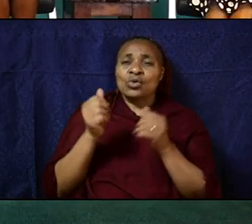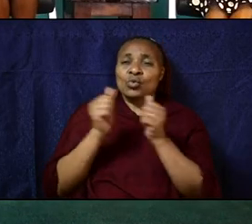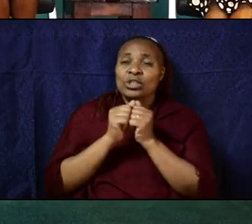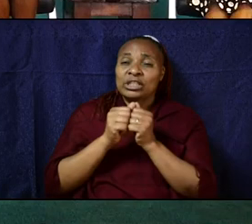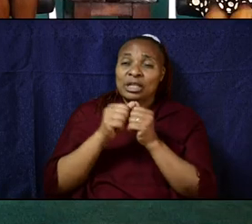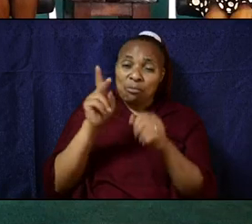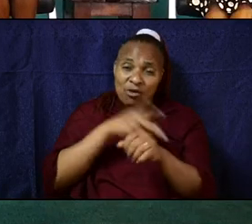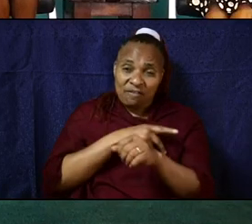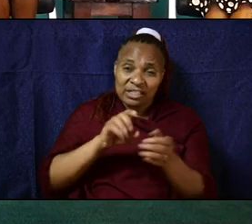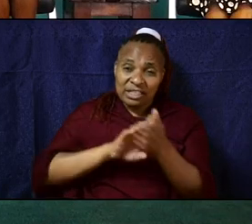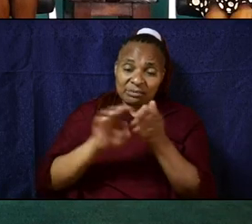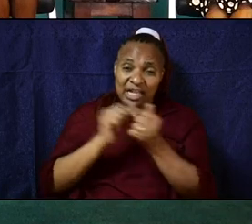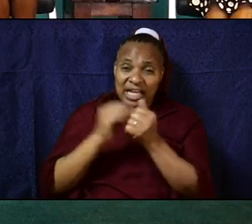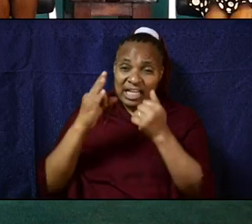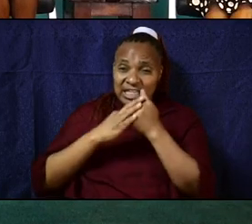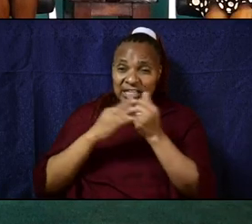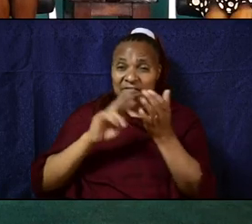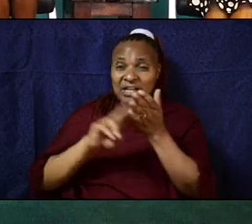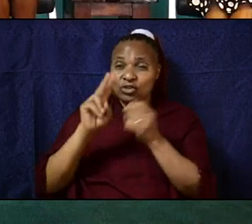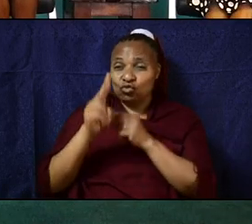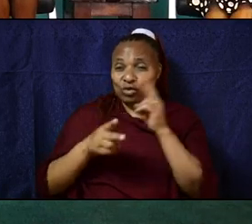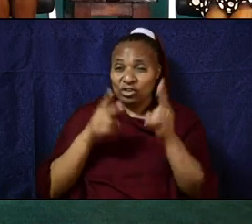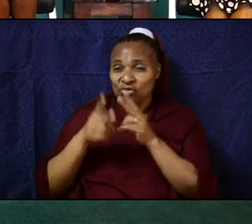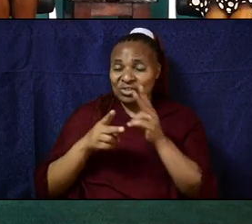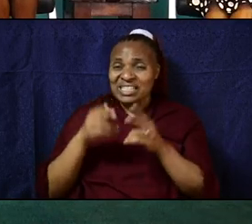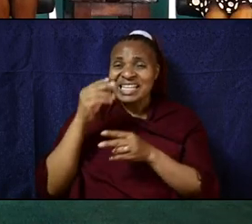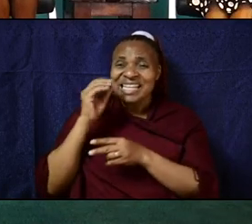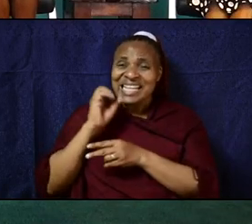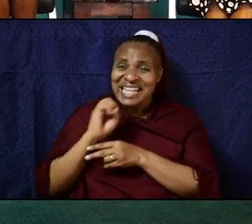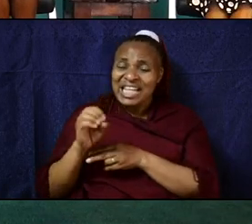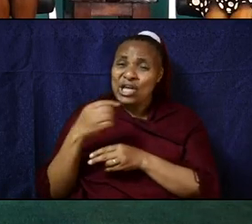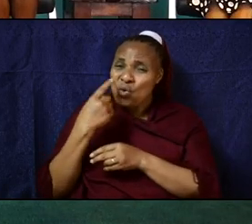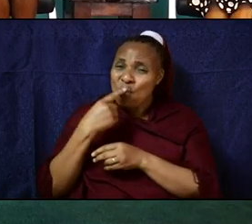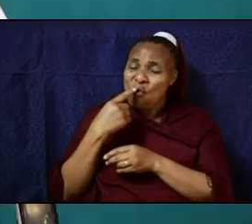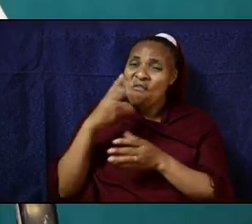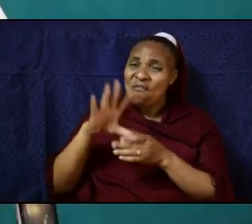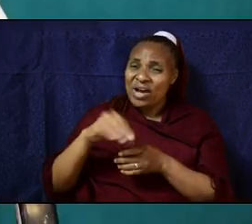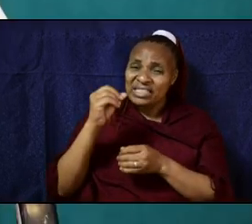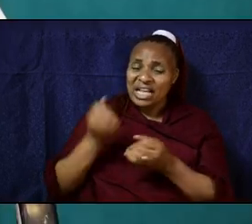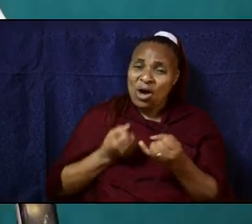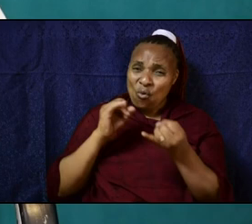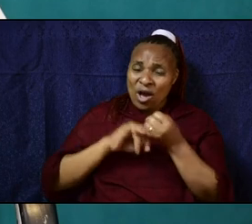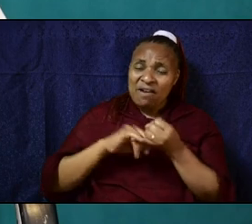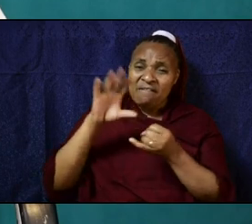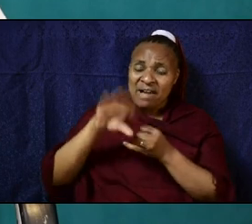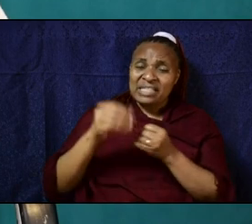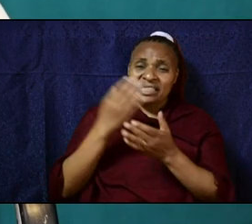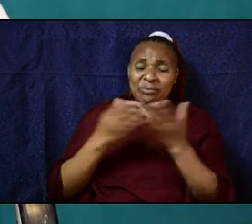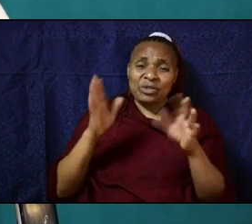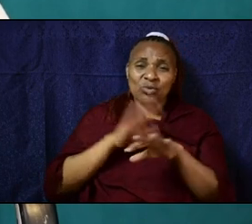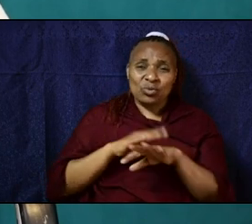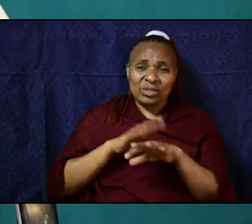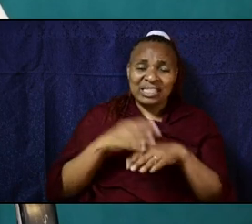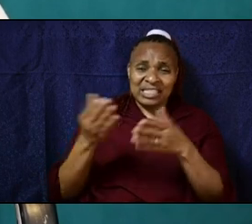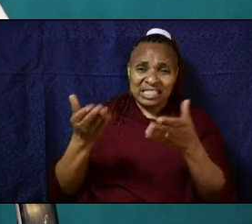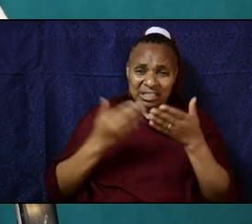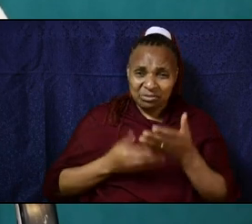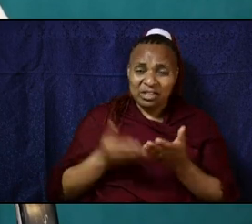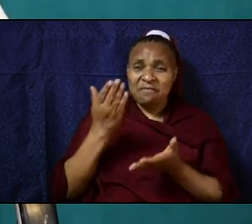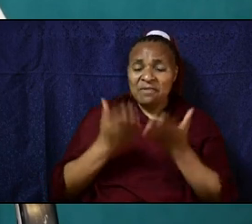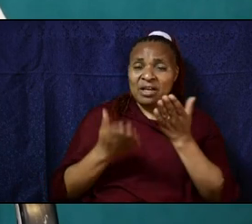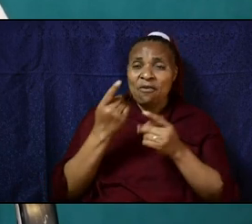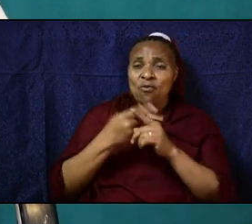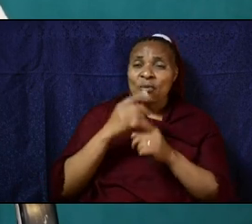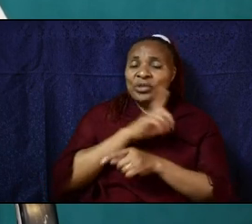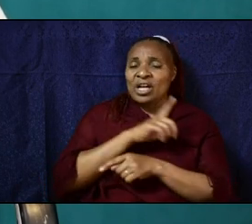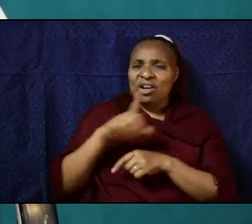chapter 18, verse 22. And it says, he who finds a wife finds what is good and receives favor from the